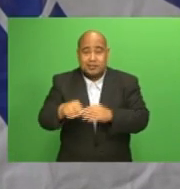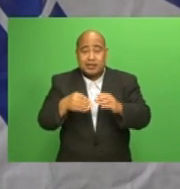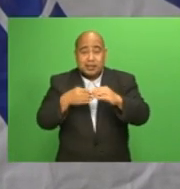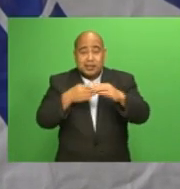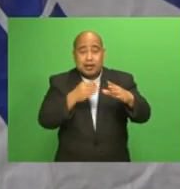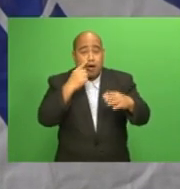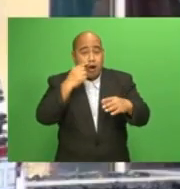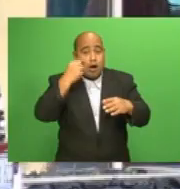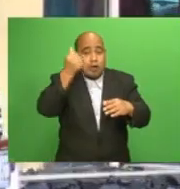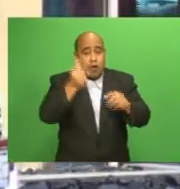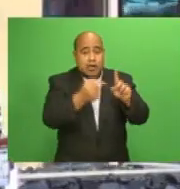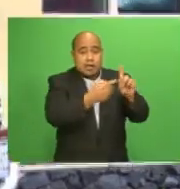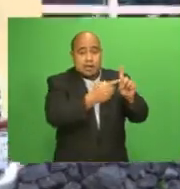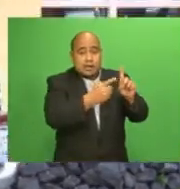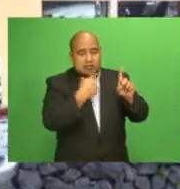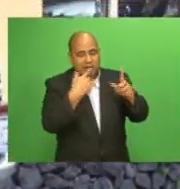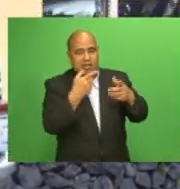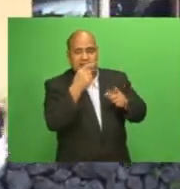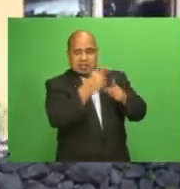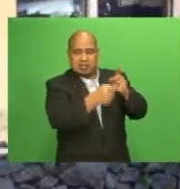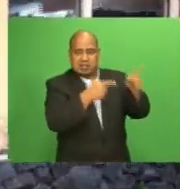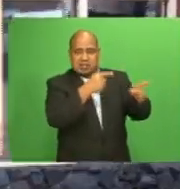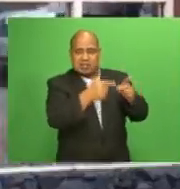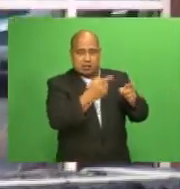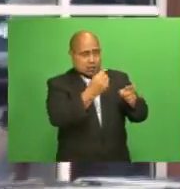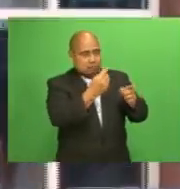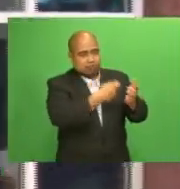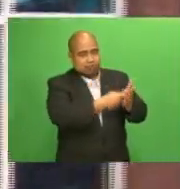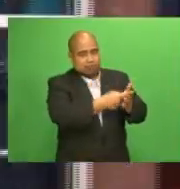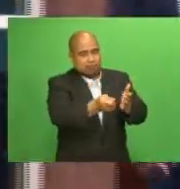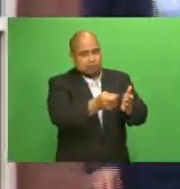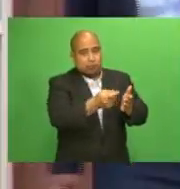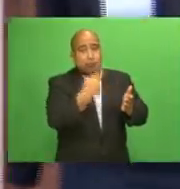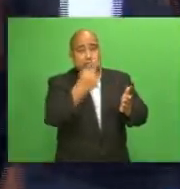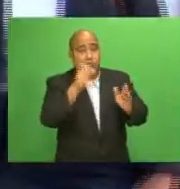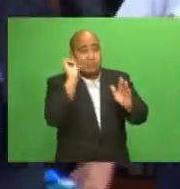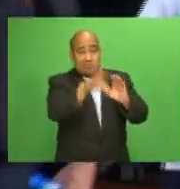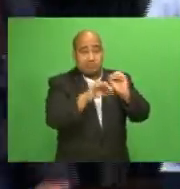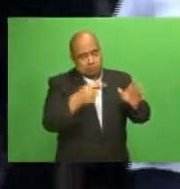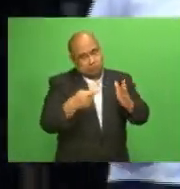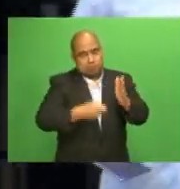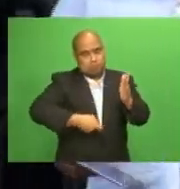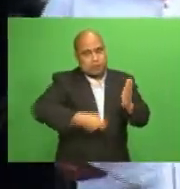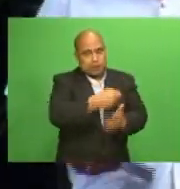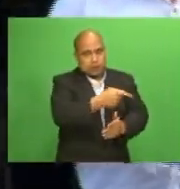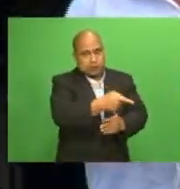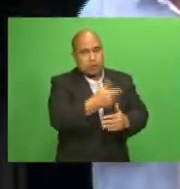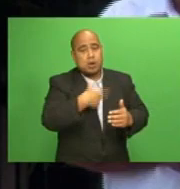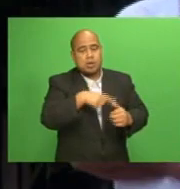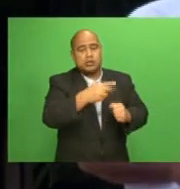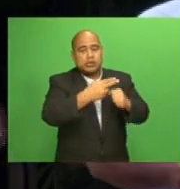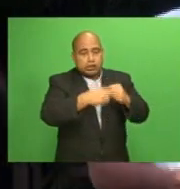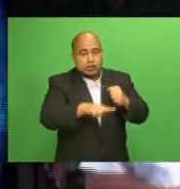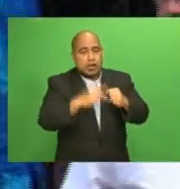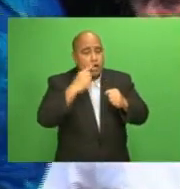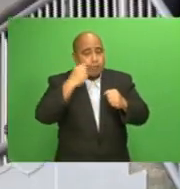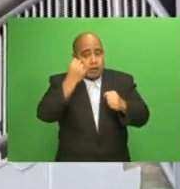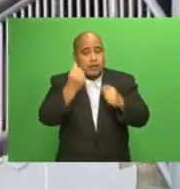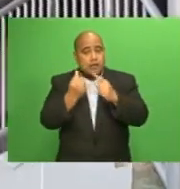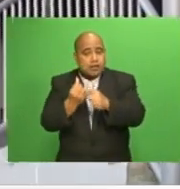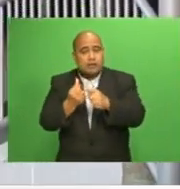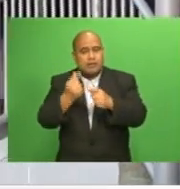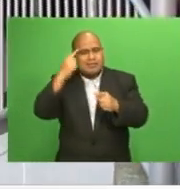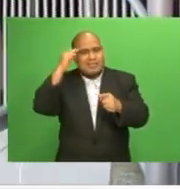Feral Khan of paying him cash for posting fake anti-government news. Rambuka and senior party member Ro Filipe